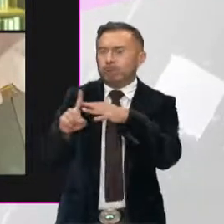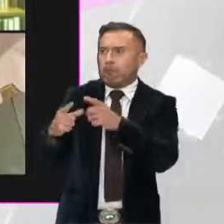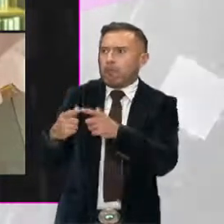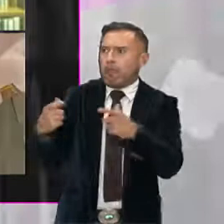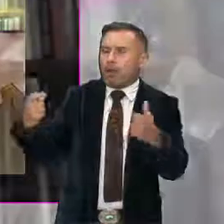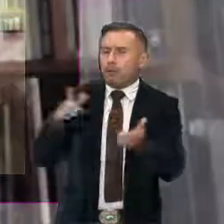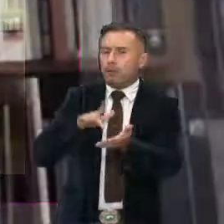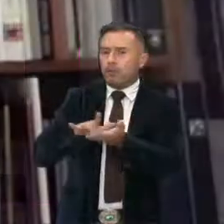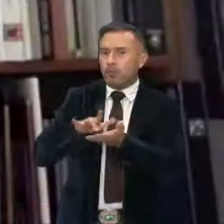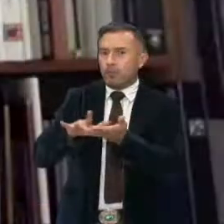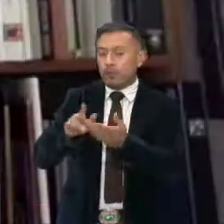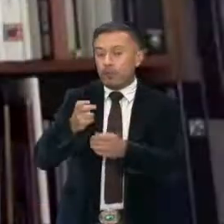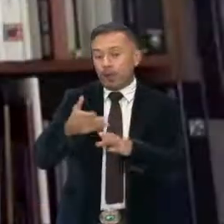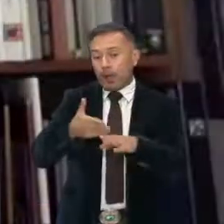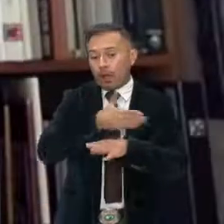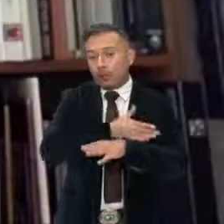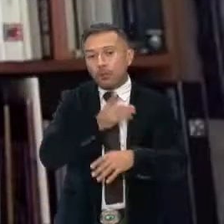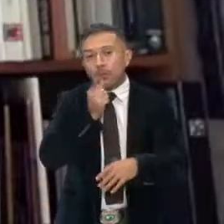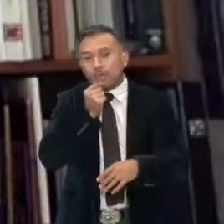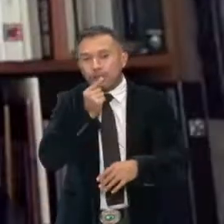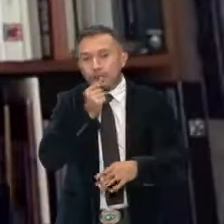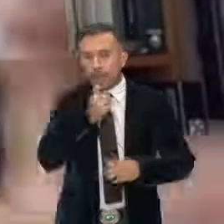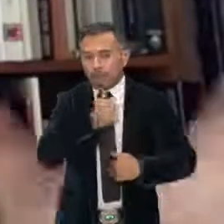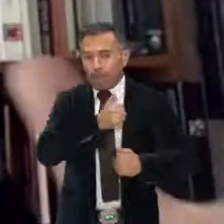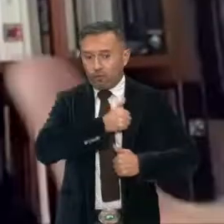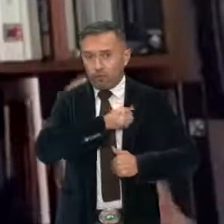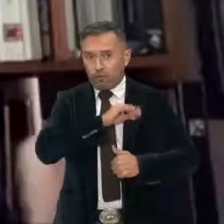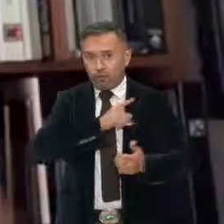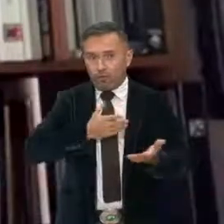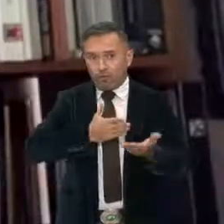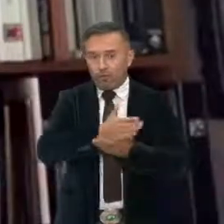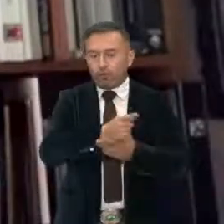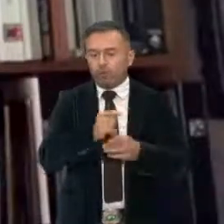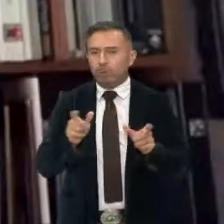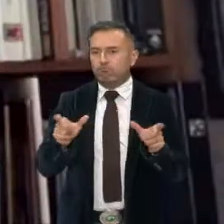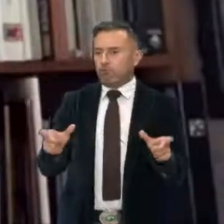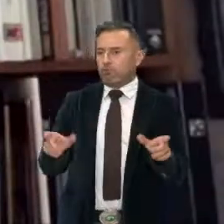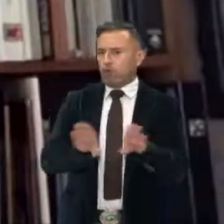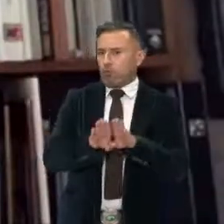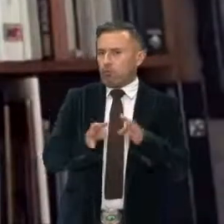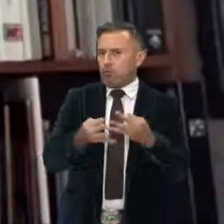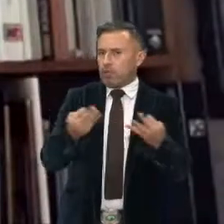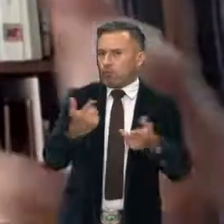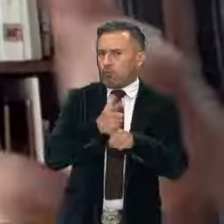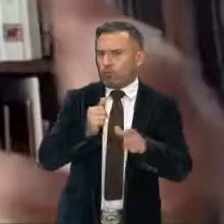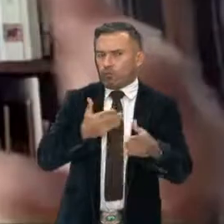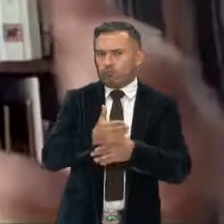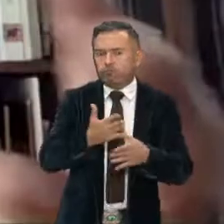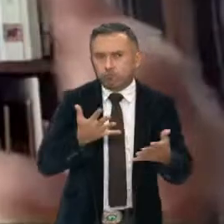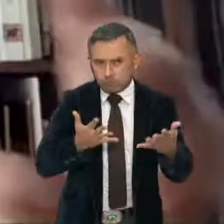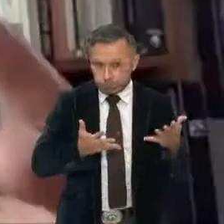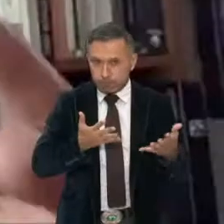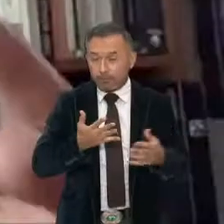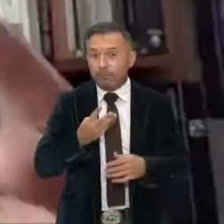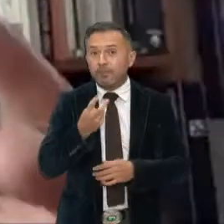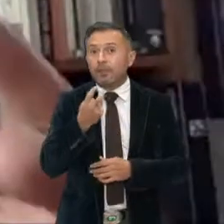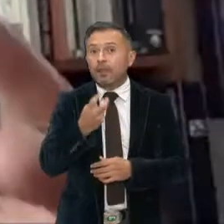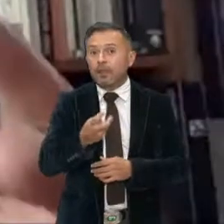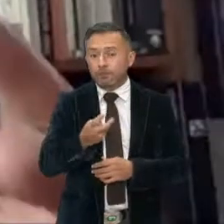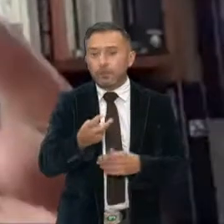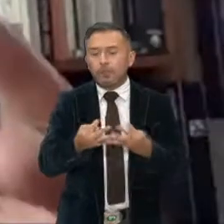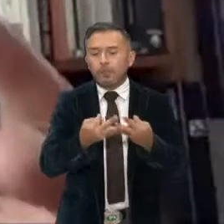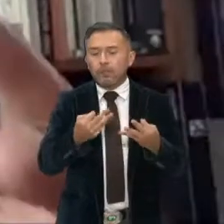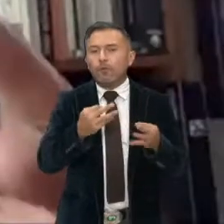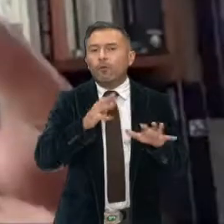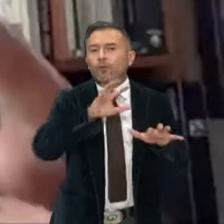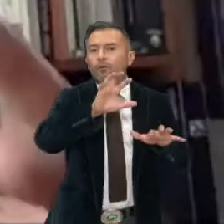of Bolivia are backing Evo Morales as it were of a different